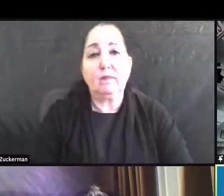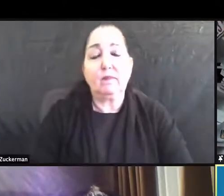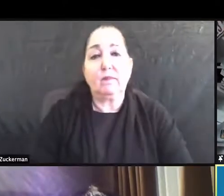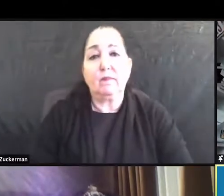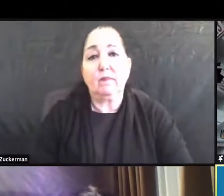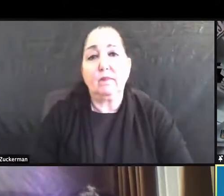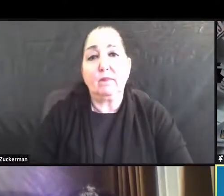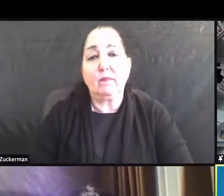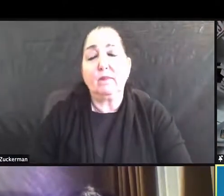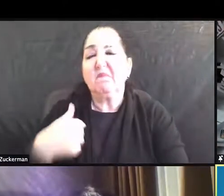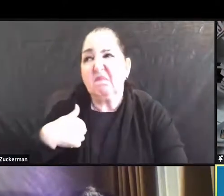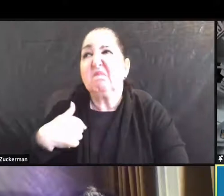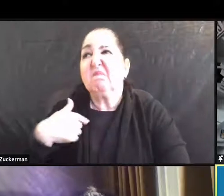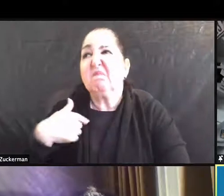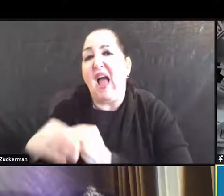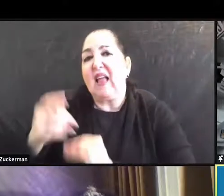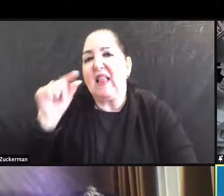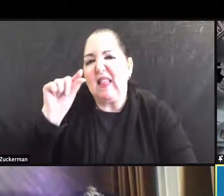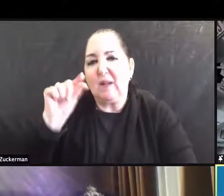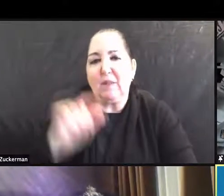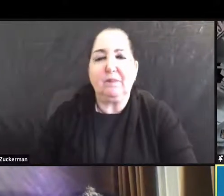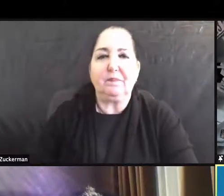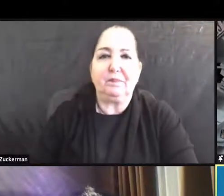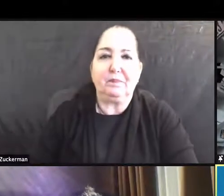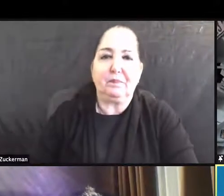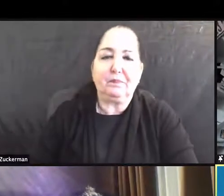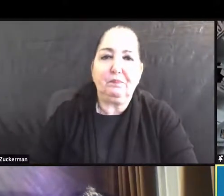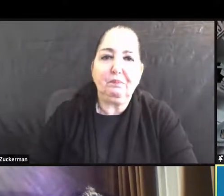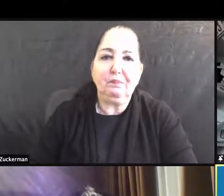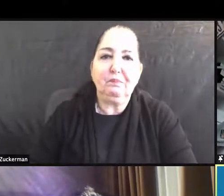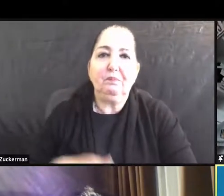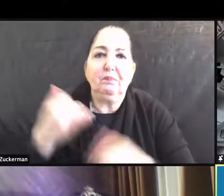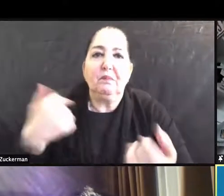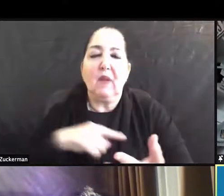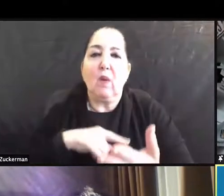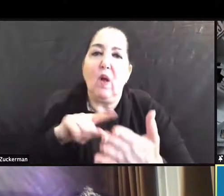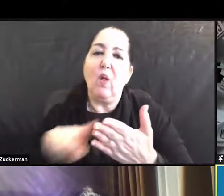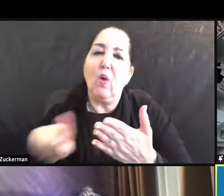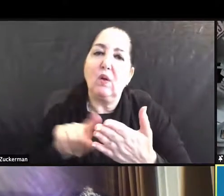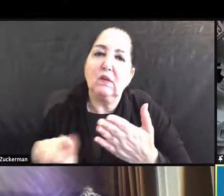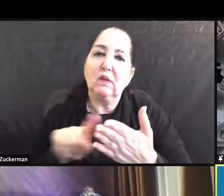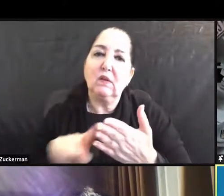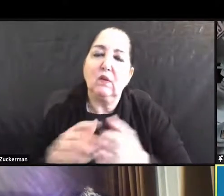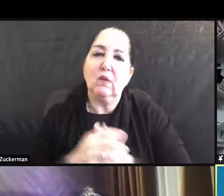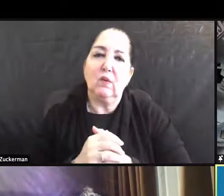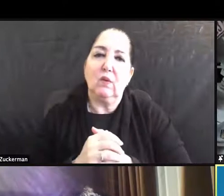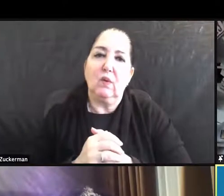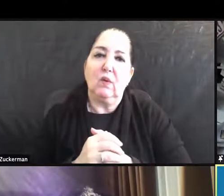Just a little bit maybe, because like just today we looked into like the very shortly in the